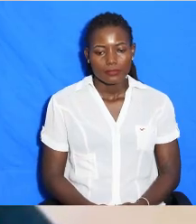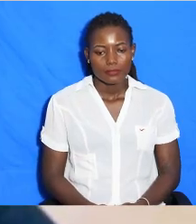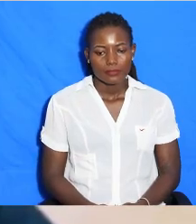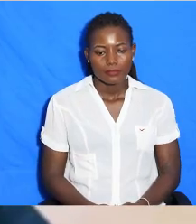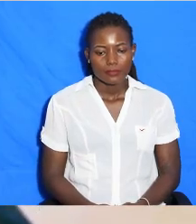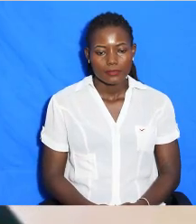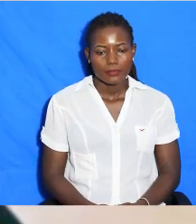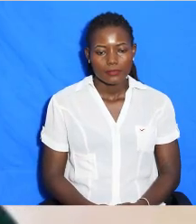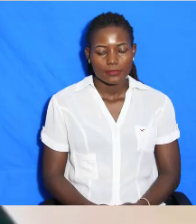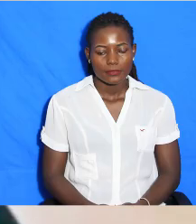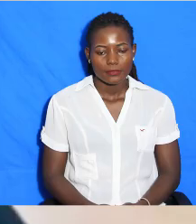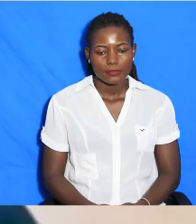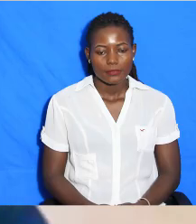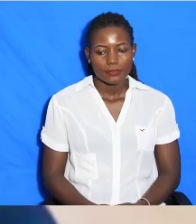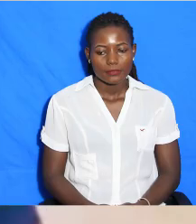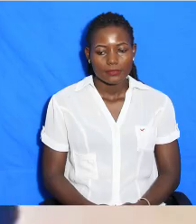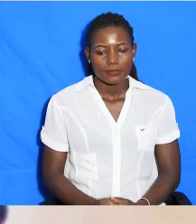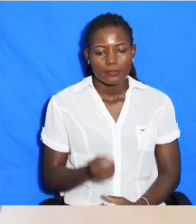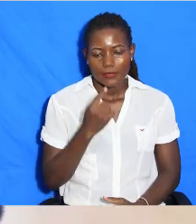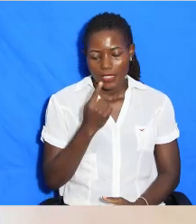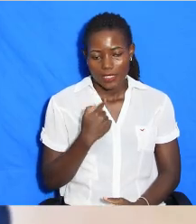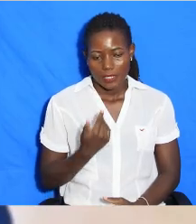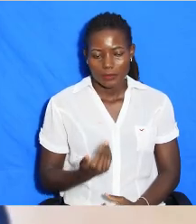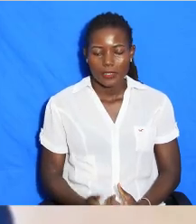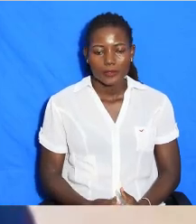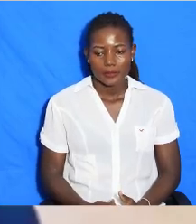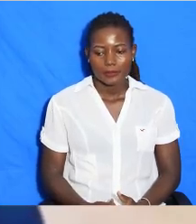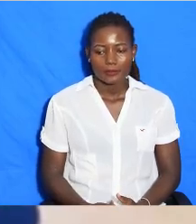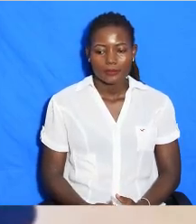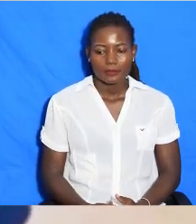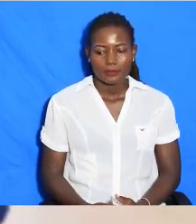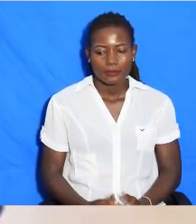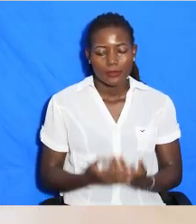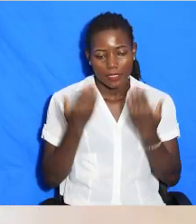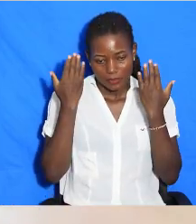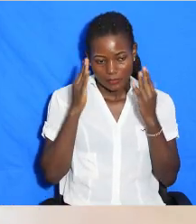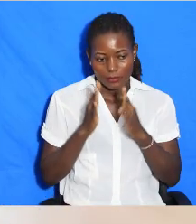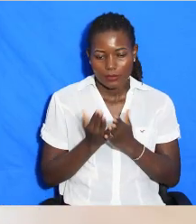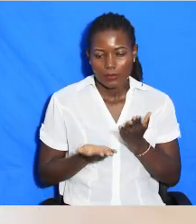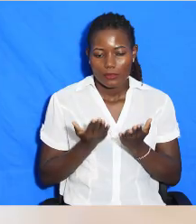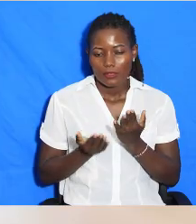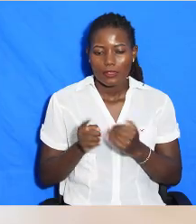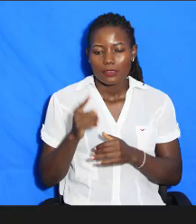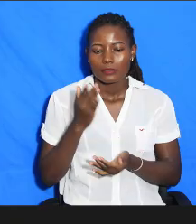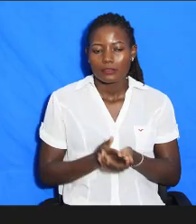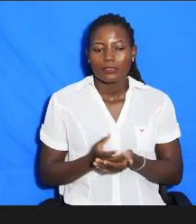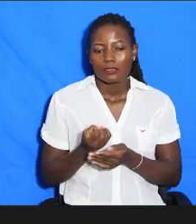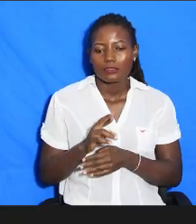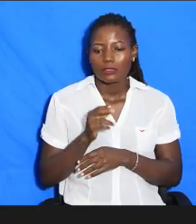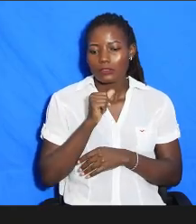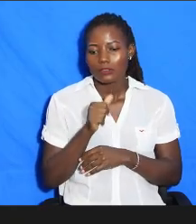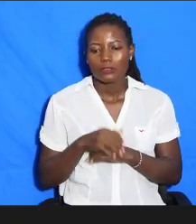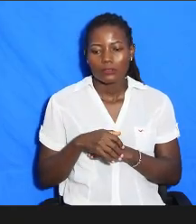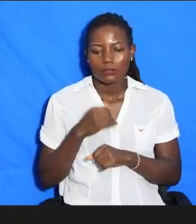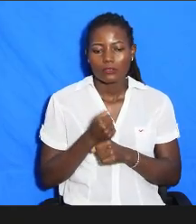me, I've Mm, always wondered, huh? I don't know whether this would be right or not. Do you mm-hmm, think